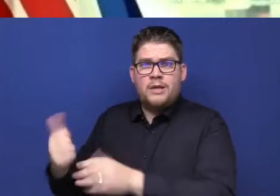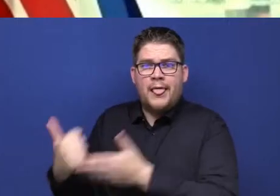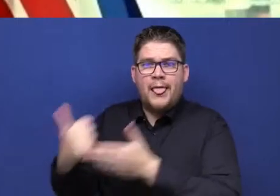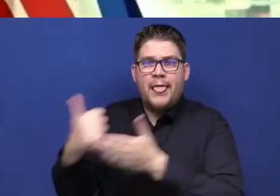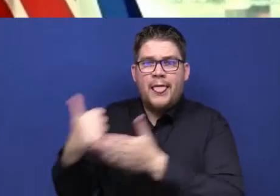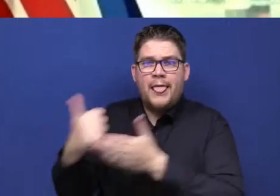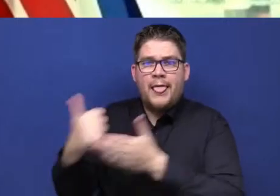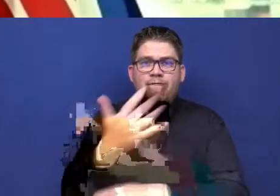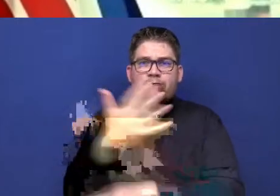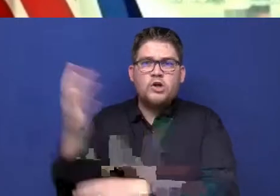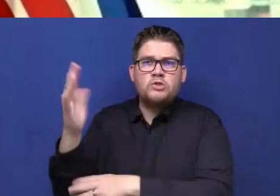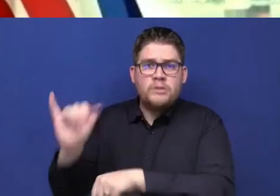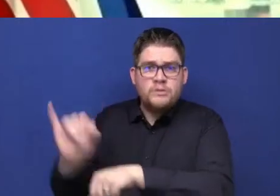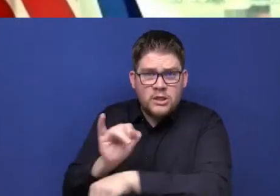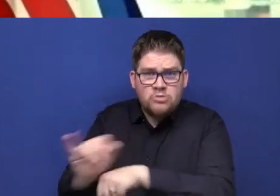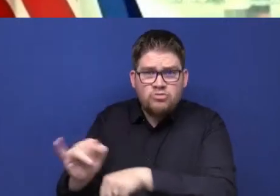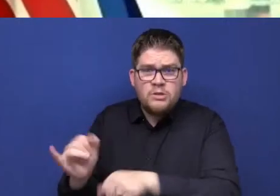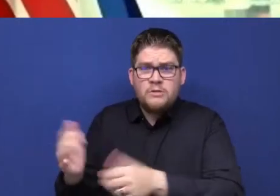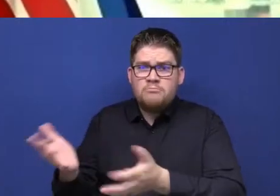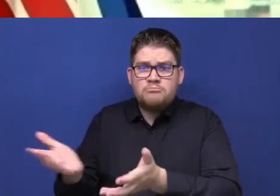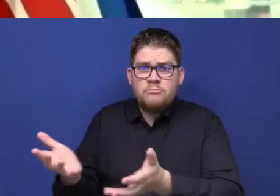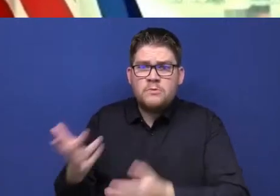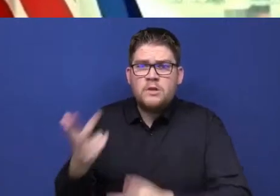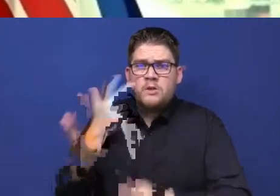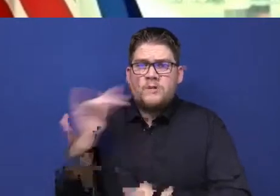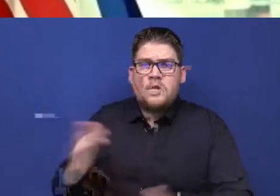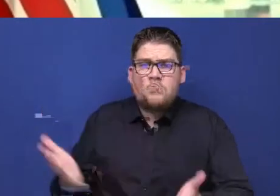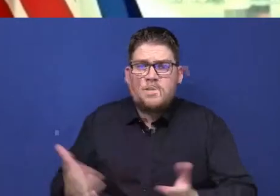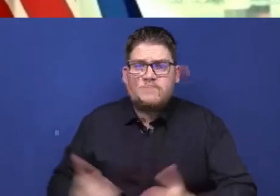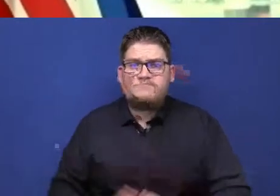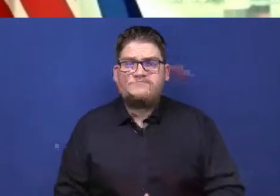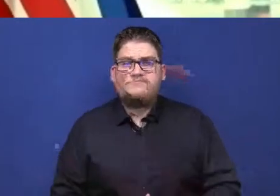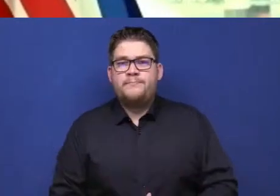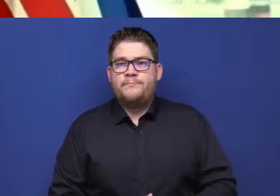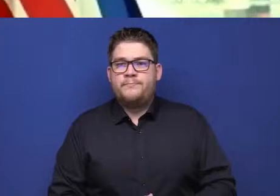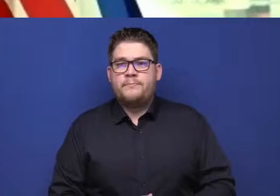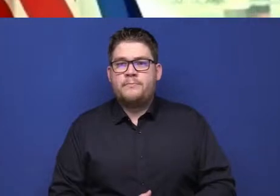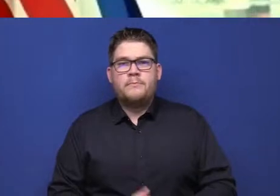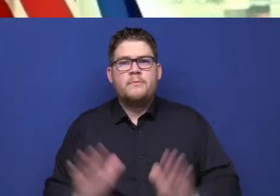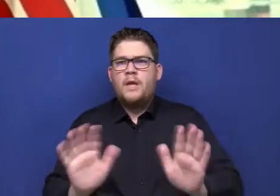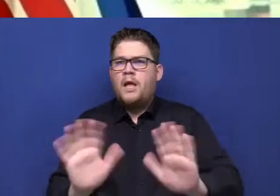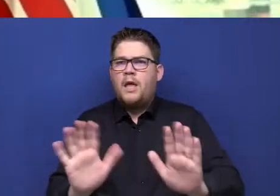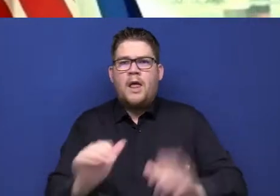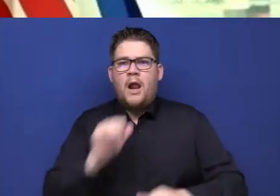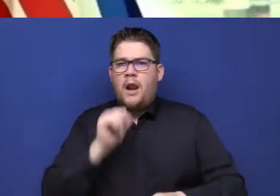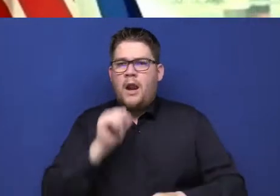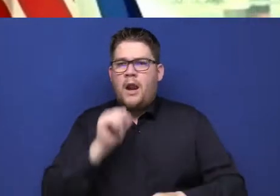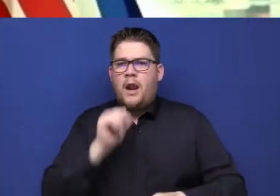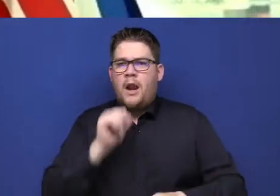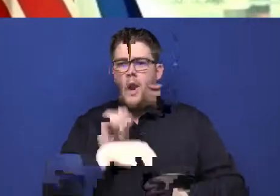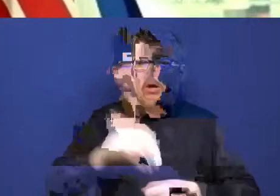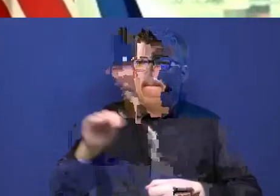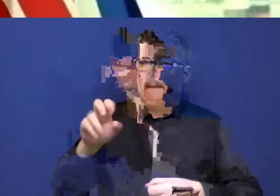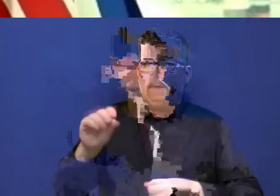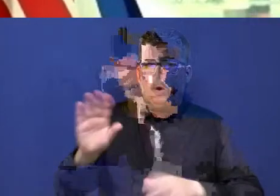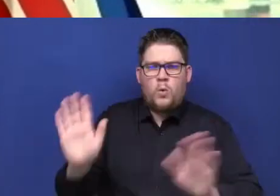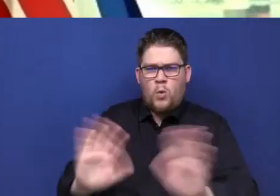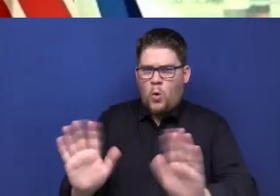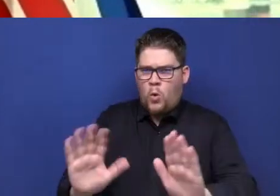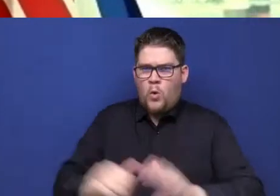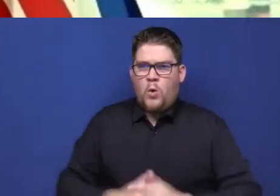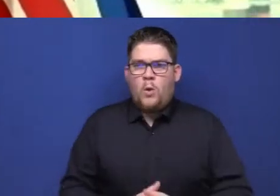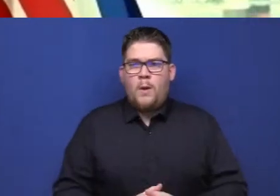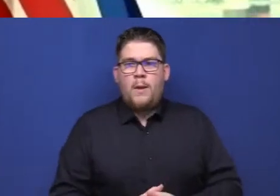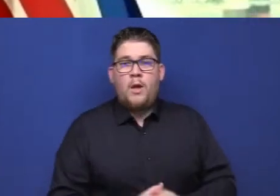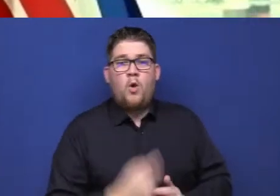interpretation of a meeting that was taking place between BC Wildfire Service and forest companies. And those meetings have been going on.